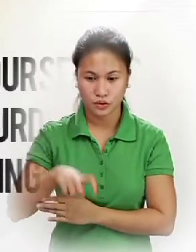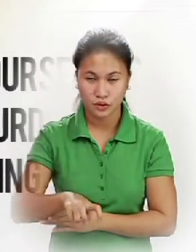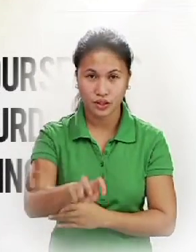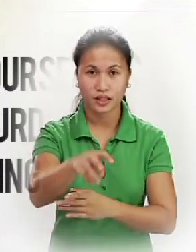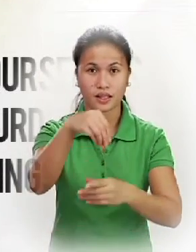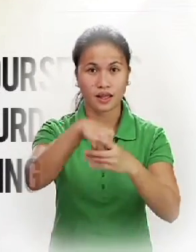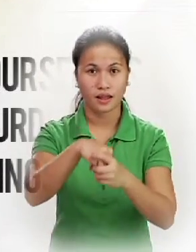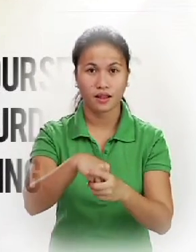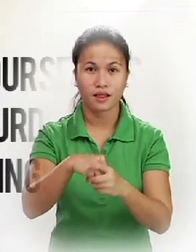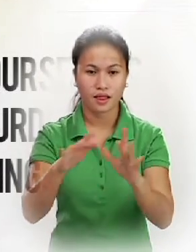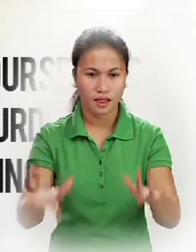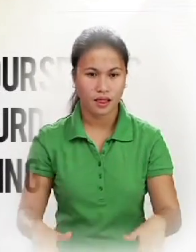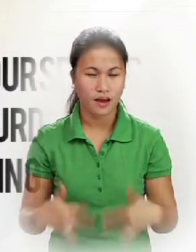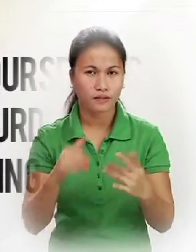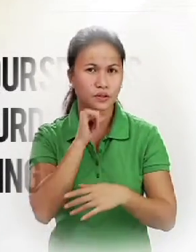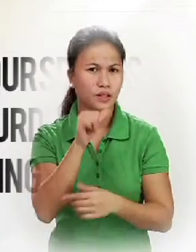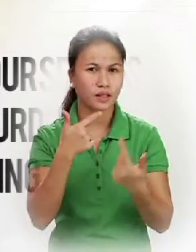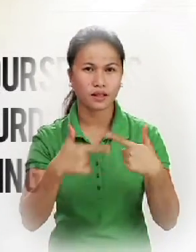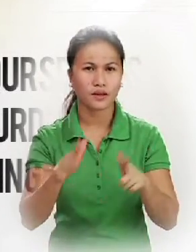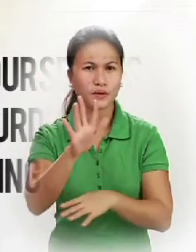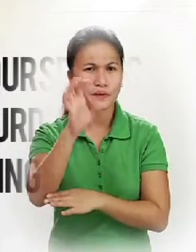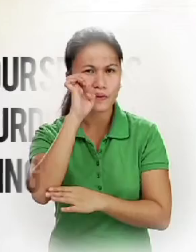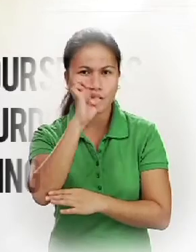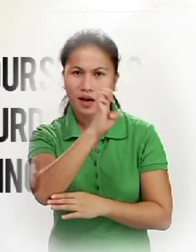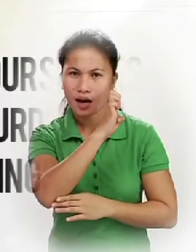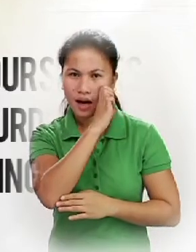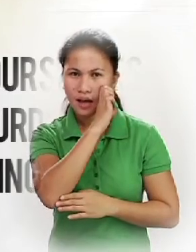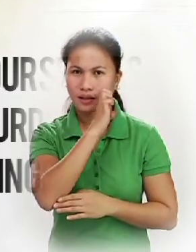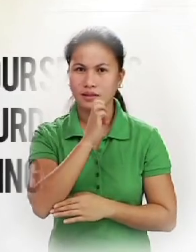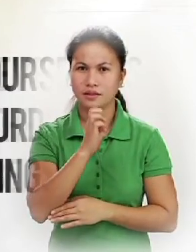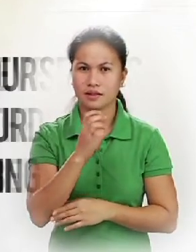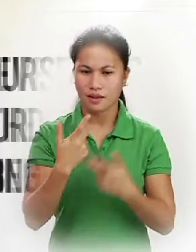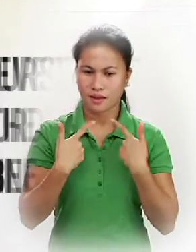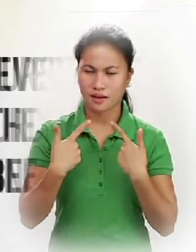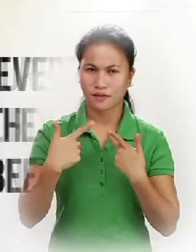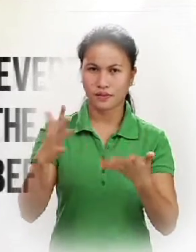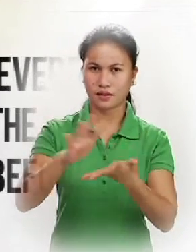life, don't let your eyes be distracted.